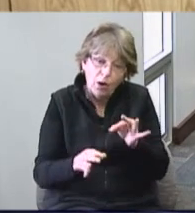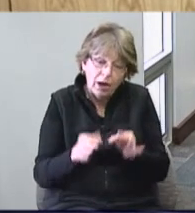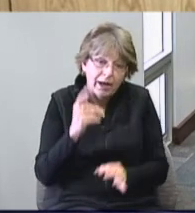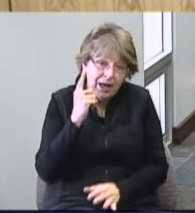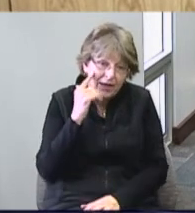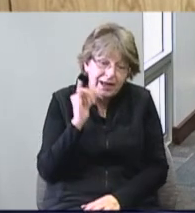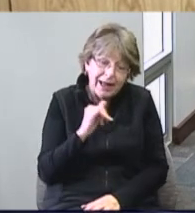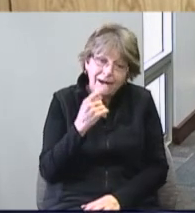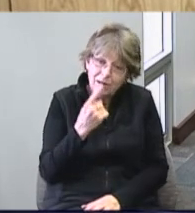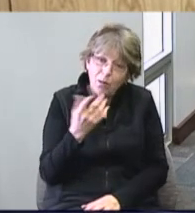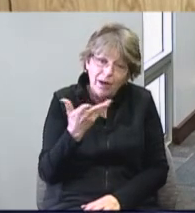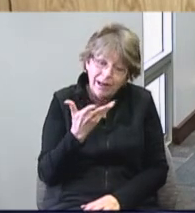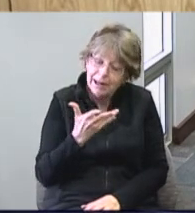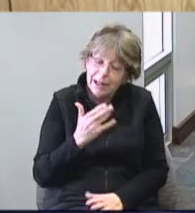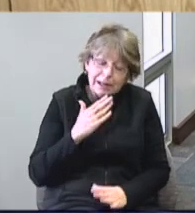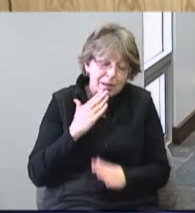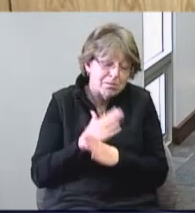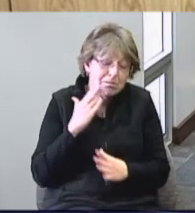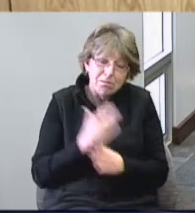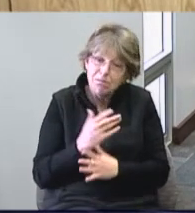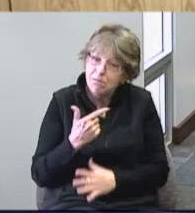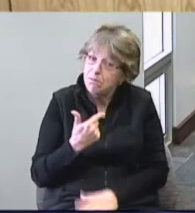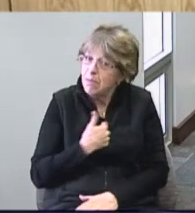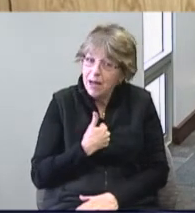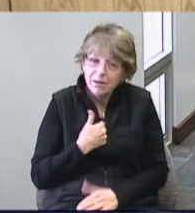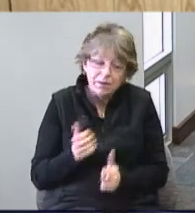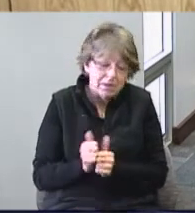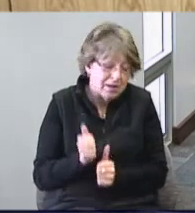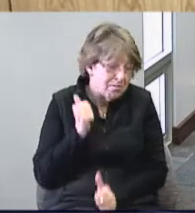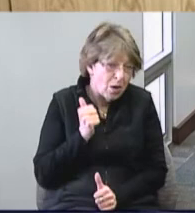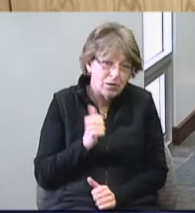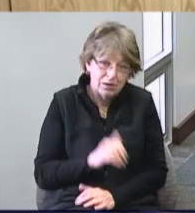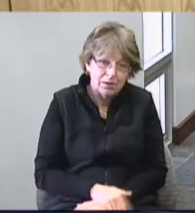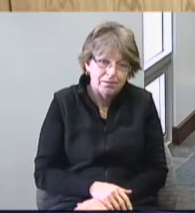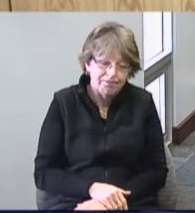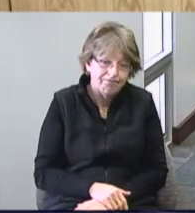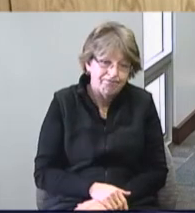one of the things that has bothered me probably as much as anything.